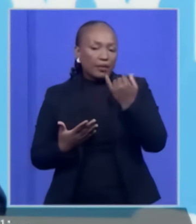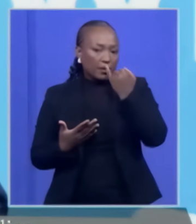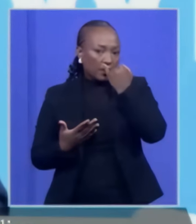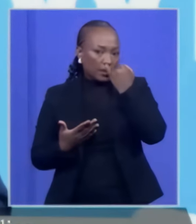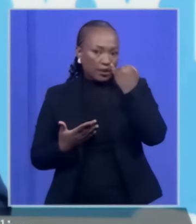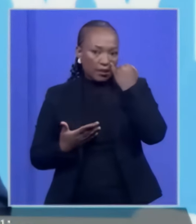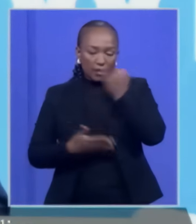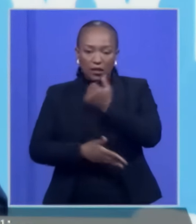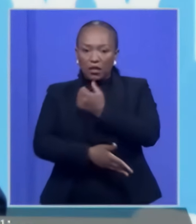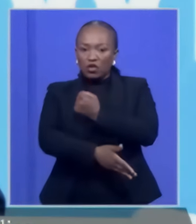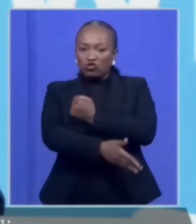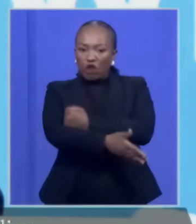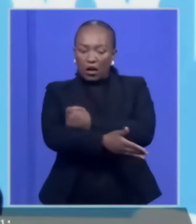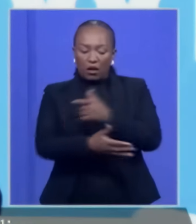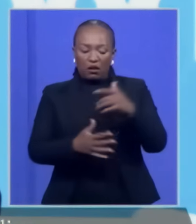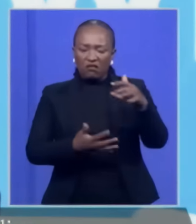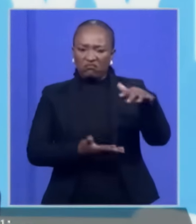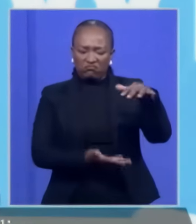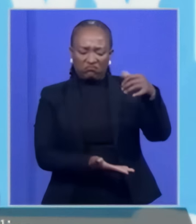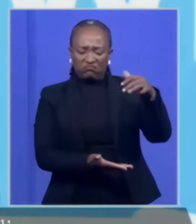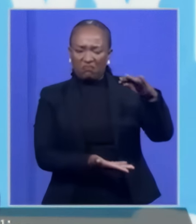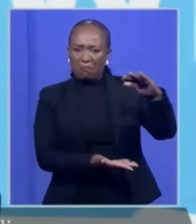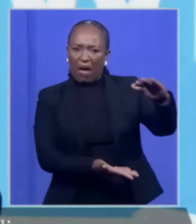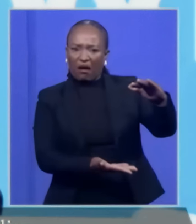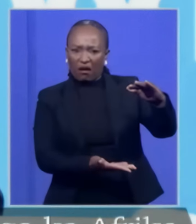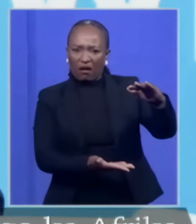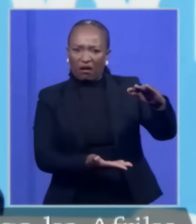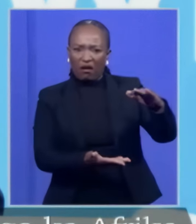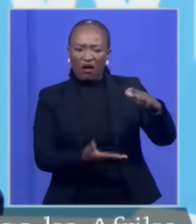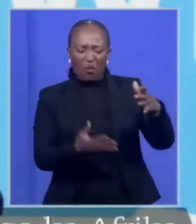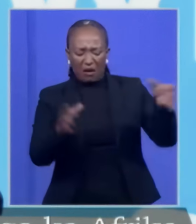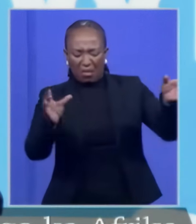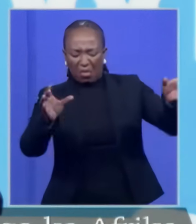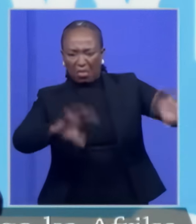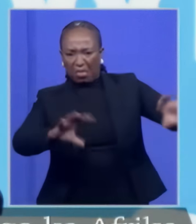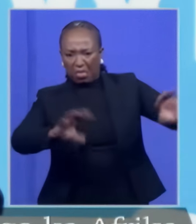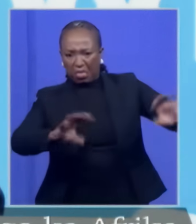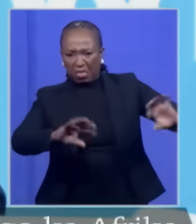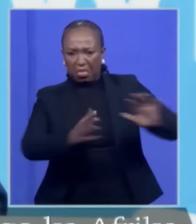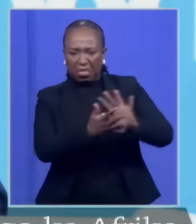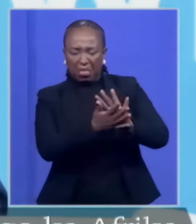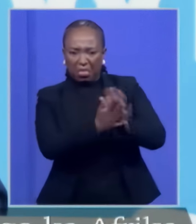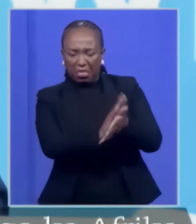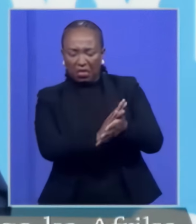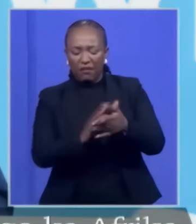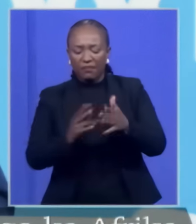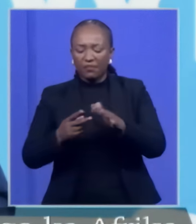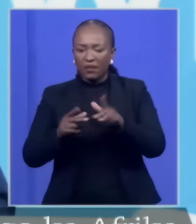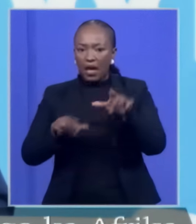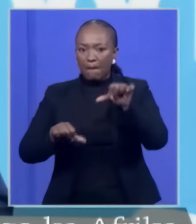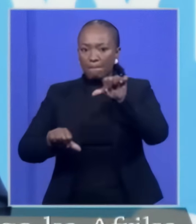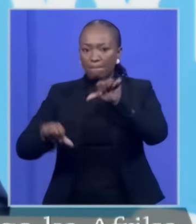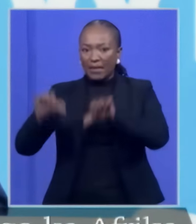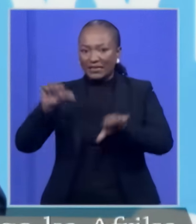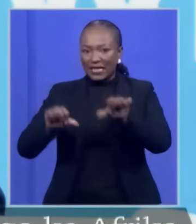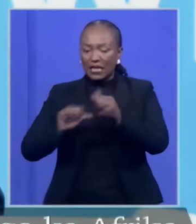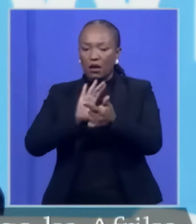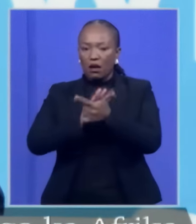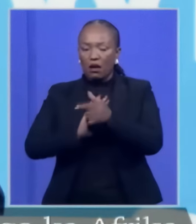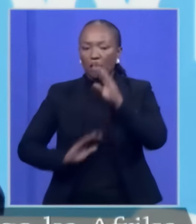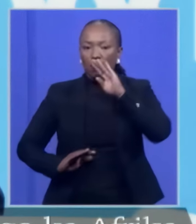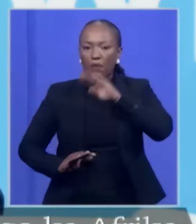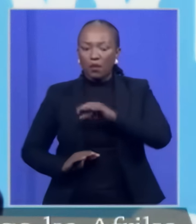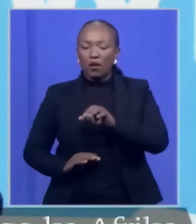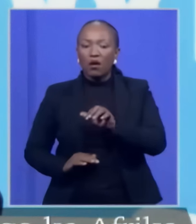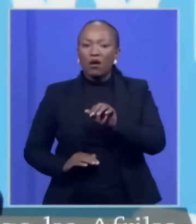drugs and confiscated medicine, that is counterfeit medicine, of more than 420